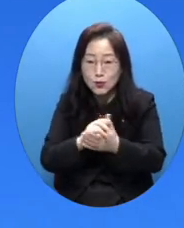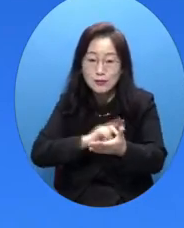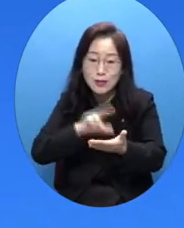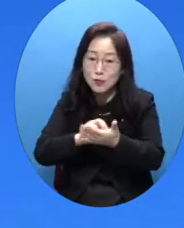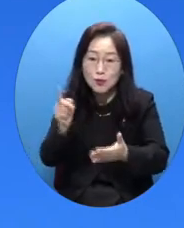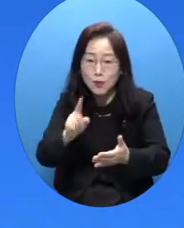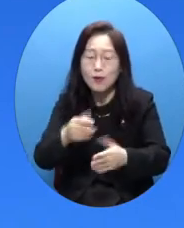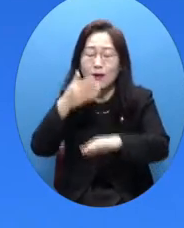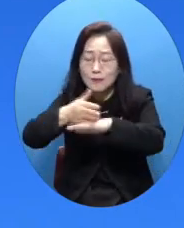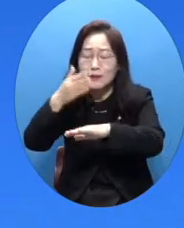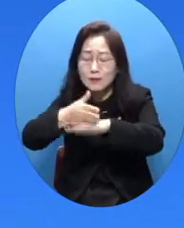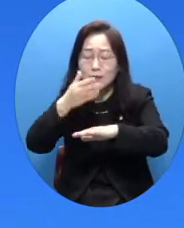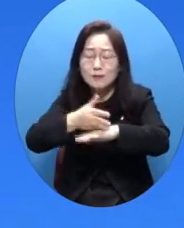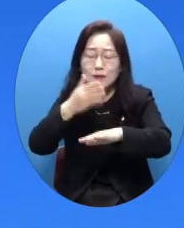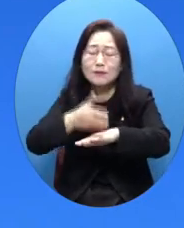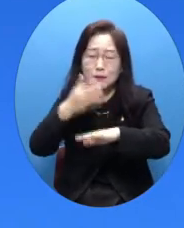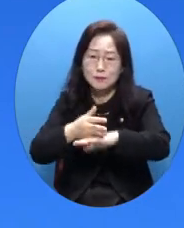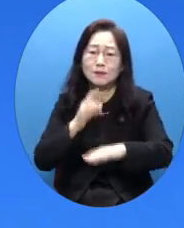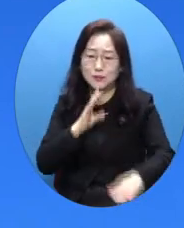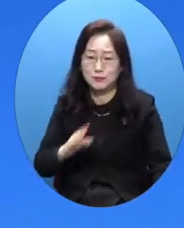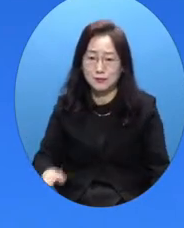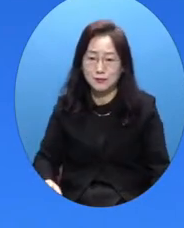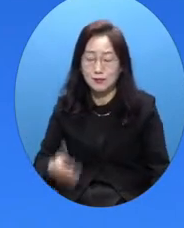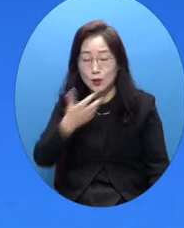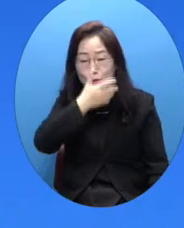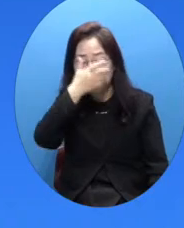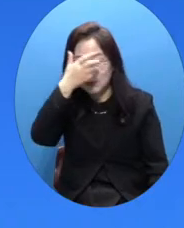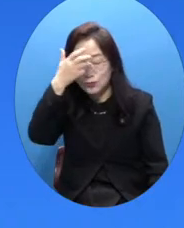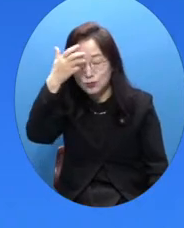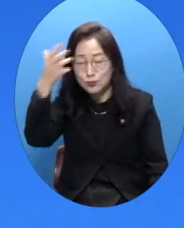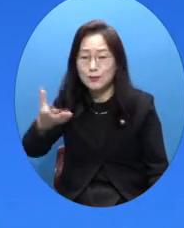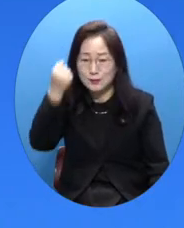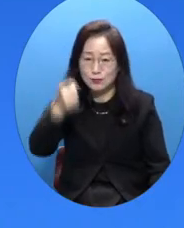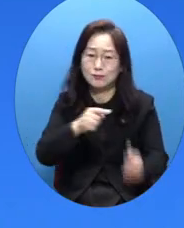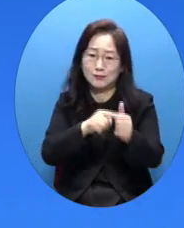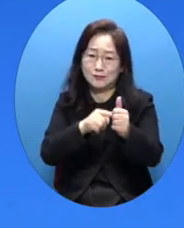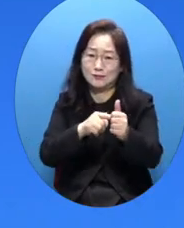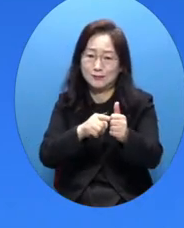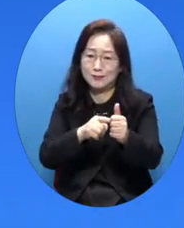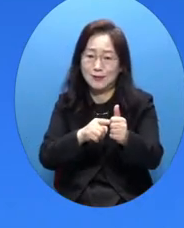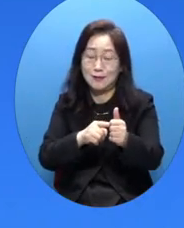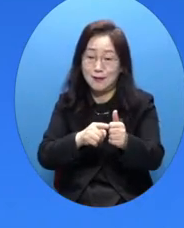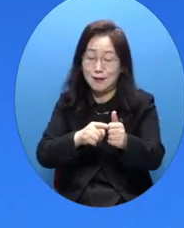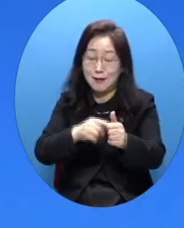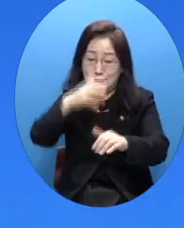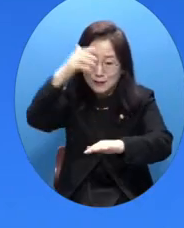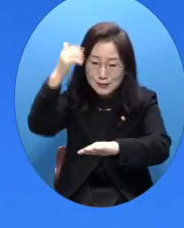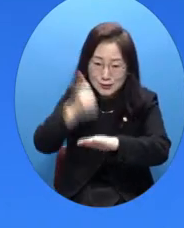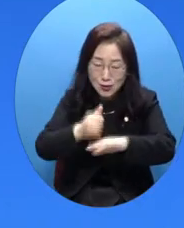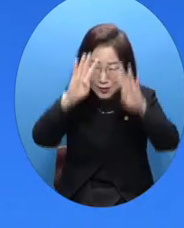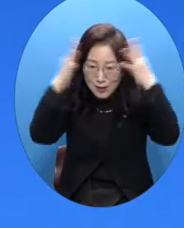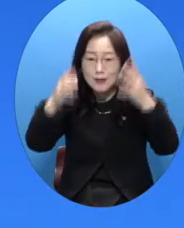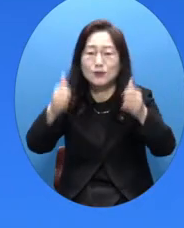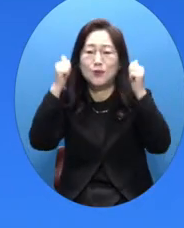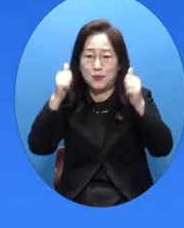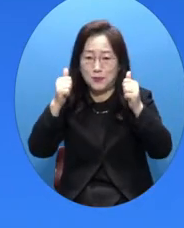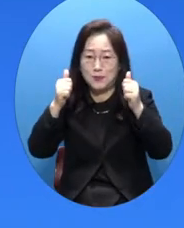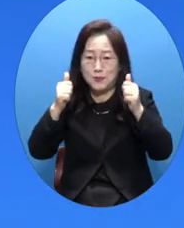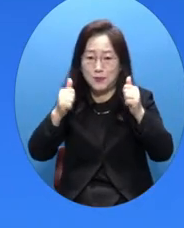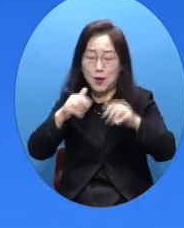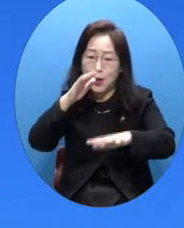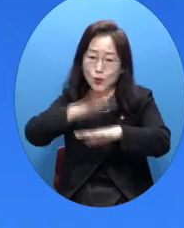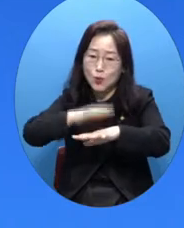the only prayer he offered at Don was thank you God thank you Lord that's all he said and finally